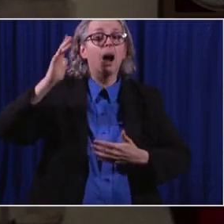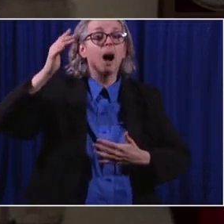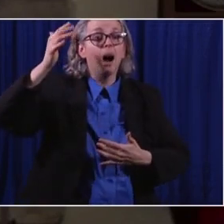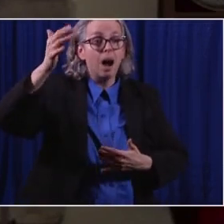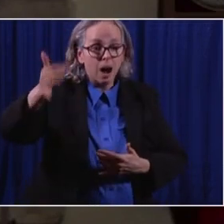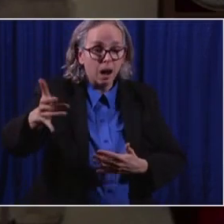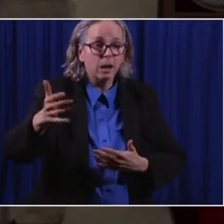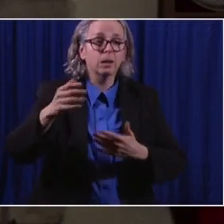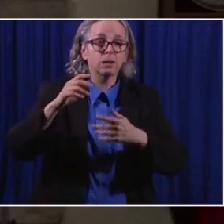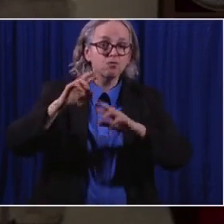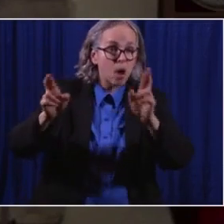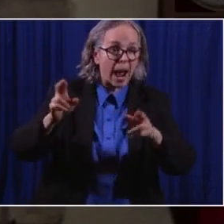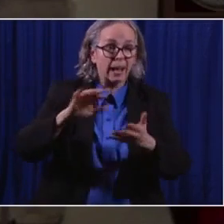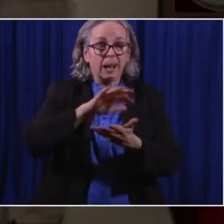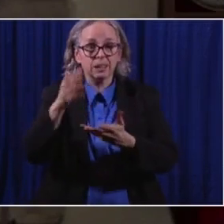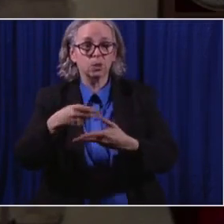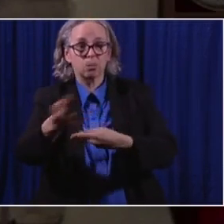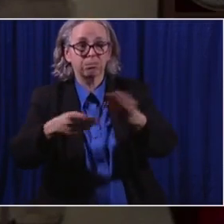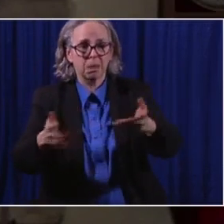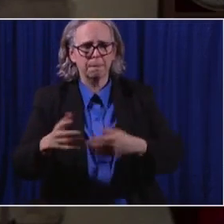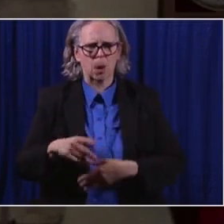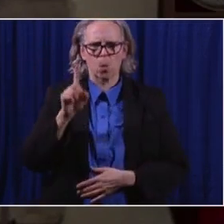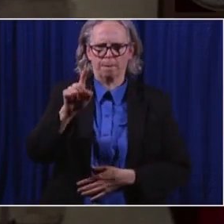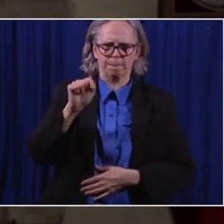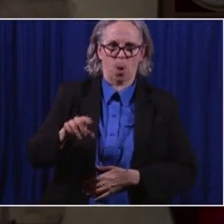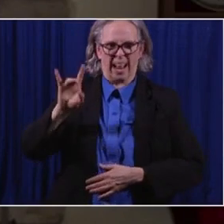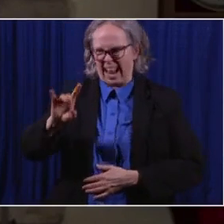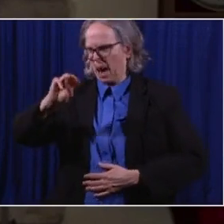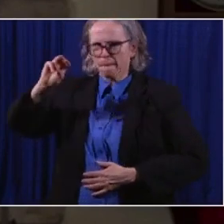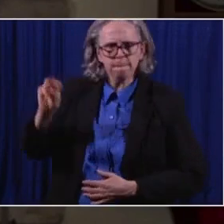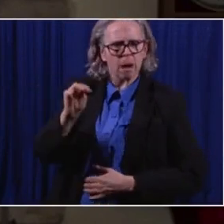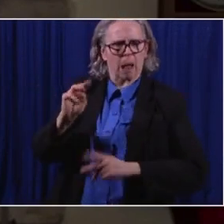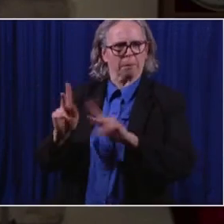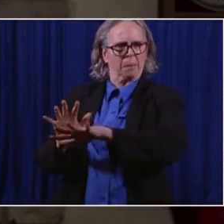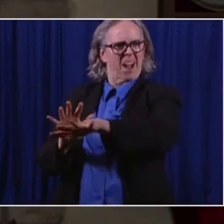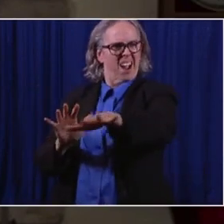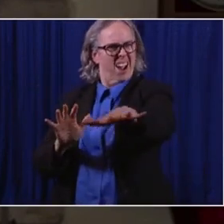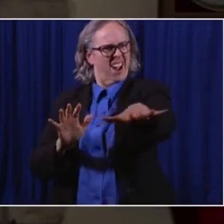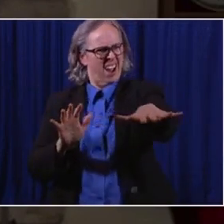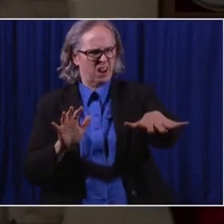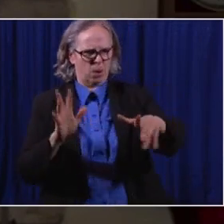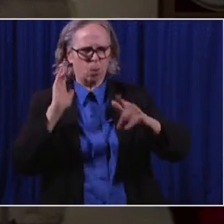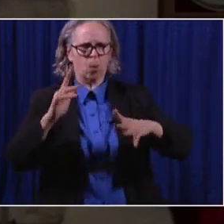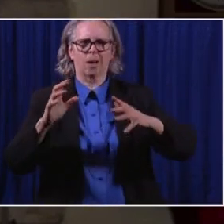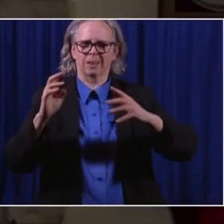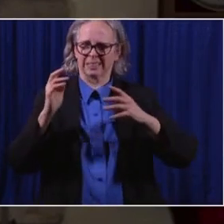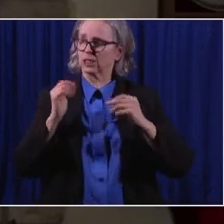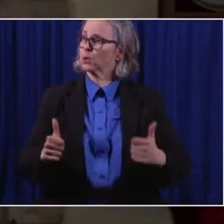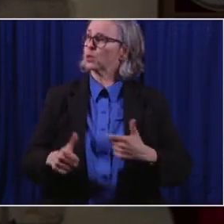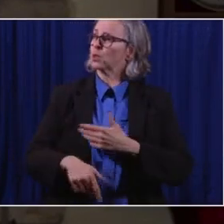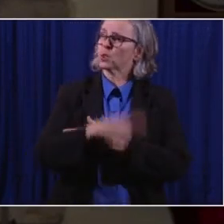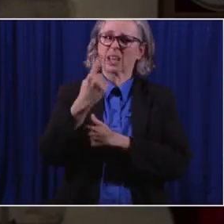1.8 million people, and we may phase that in, but it'll be phased in over a relatively short period of time.